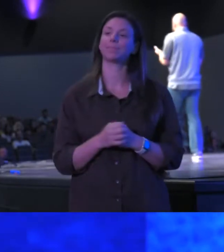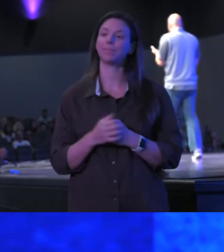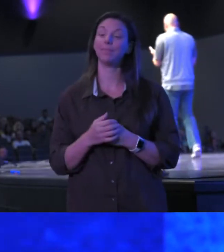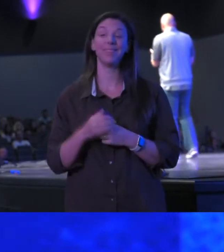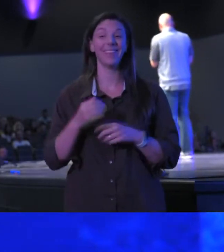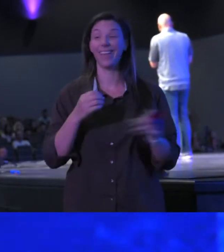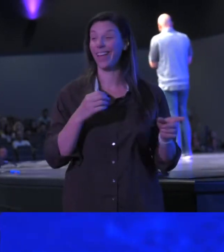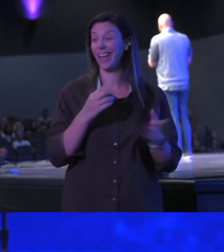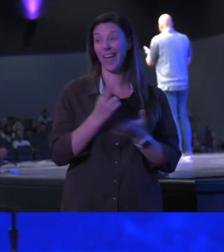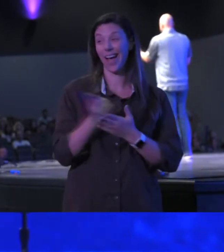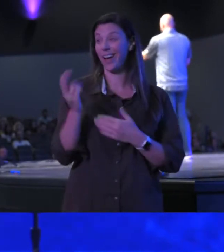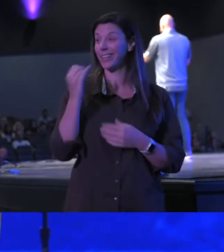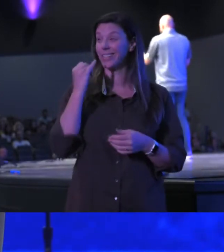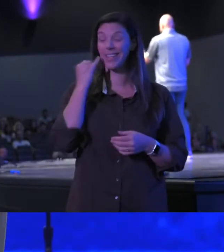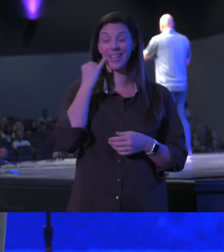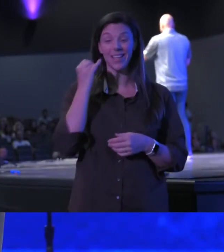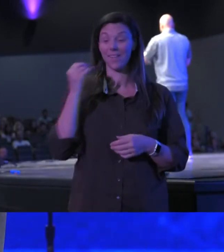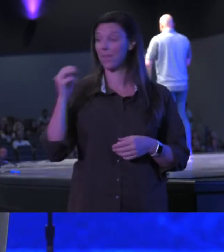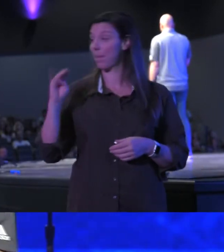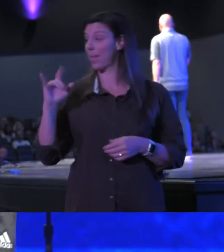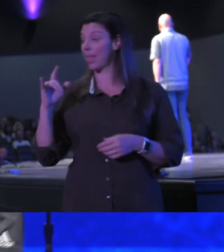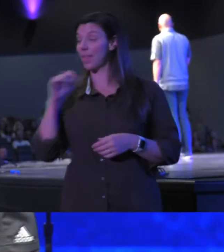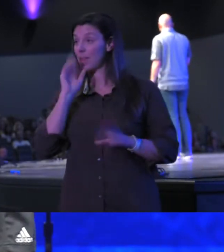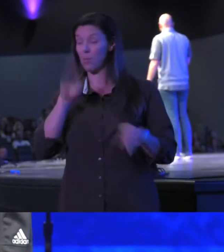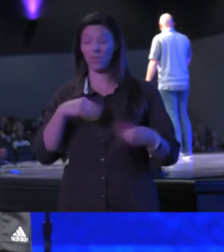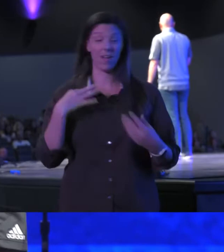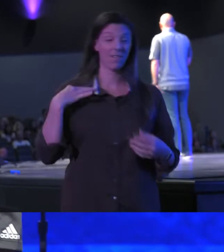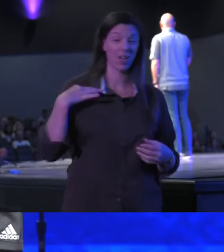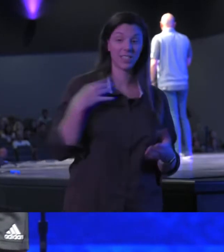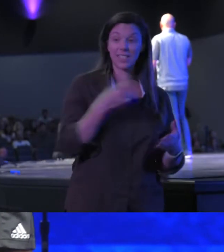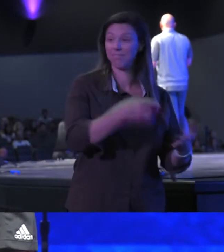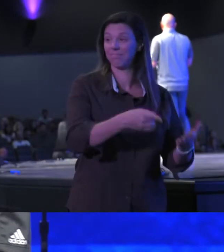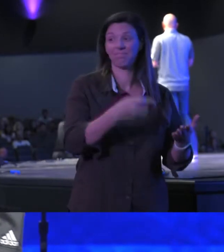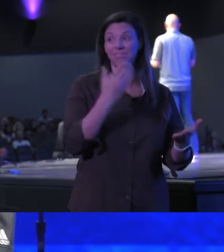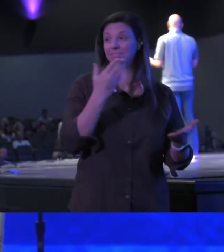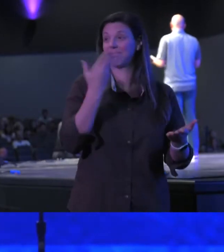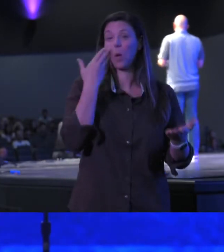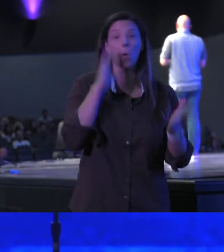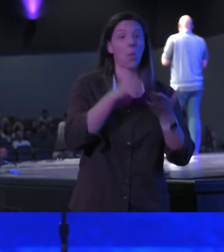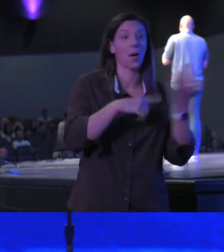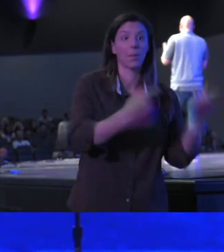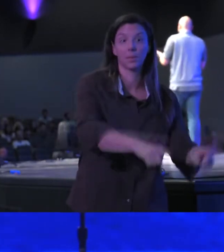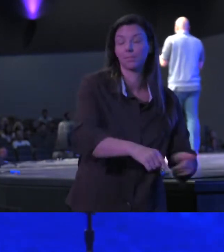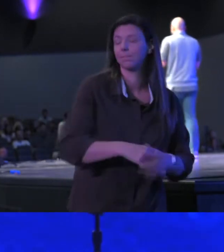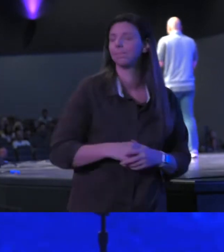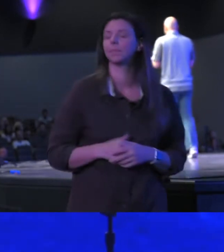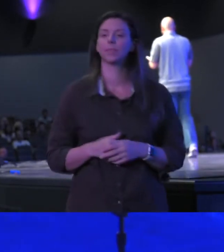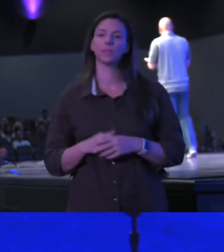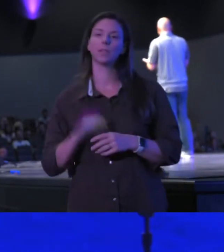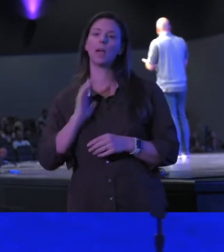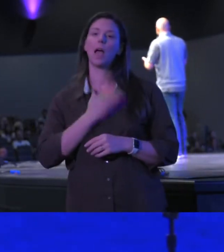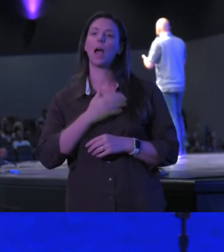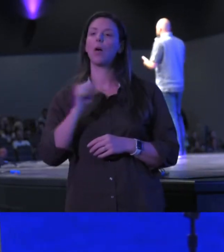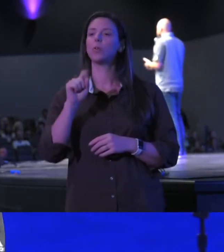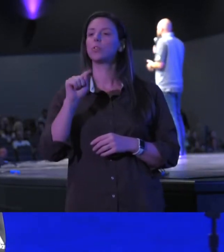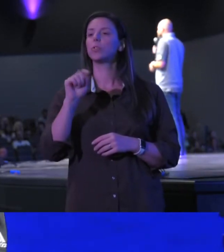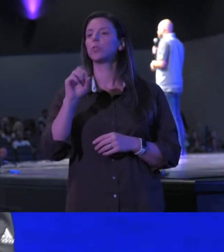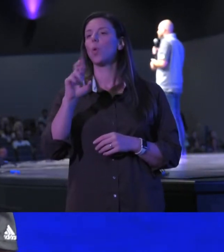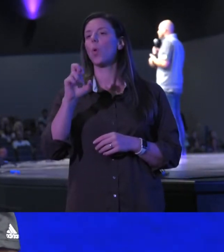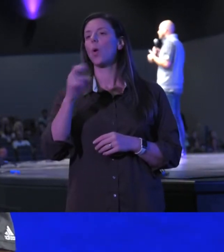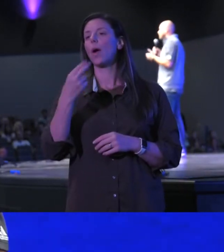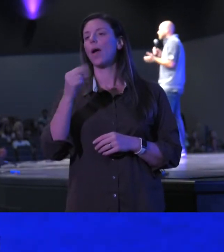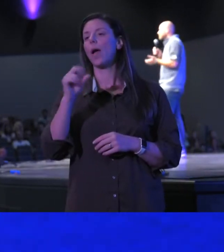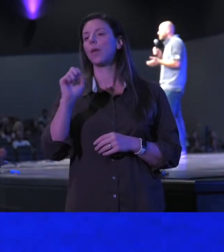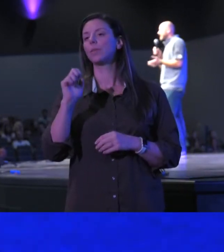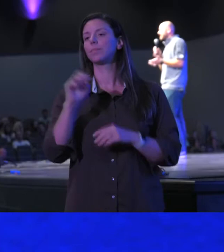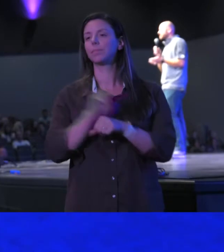if we didn't have the meal volunteers there helping them. And so we really appreciate that. Our storehouse ministry continues to